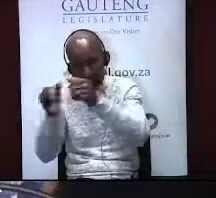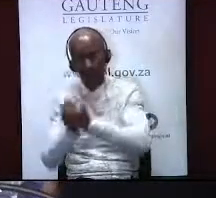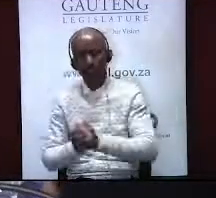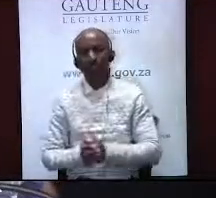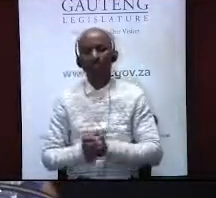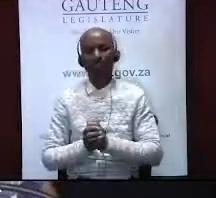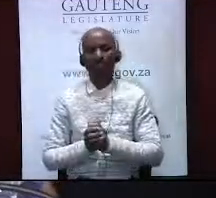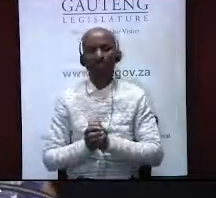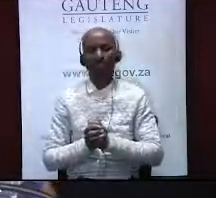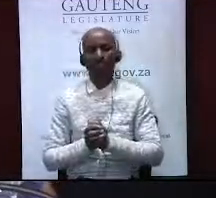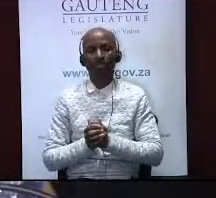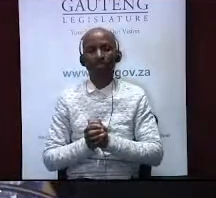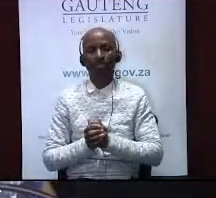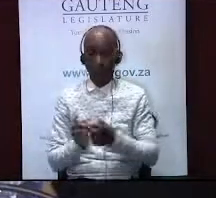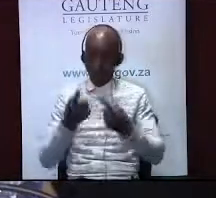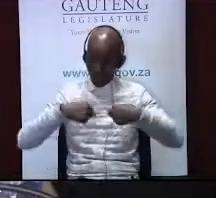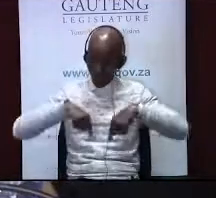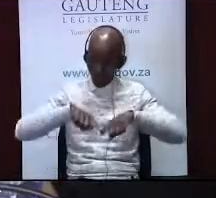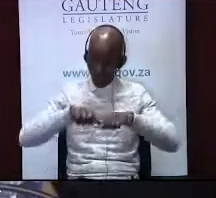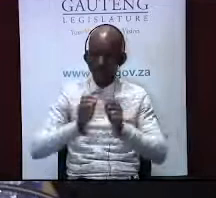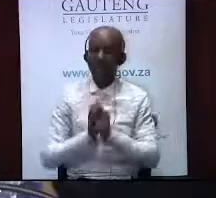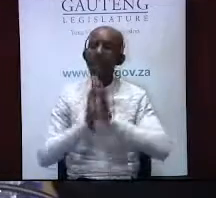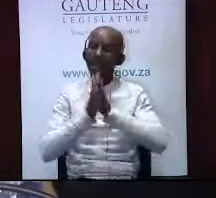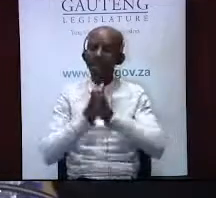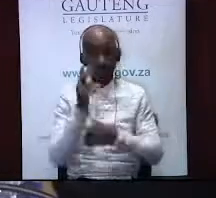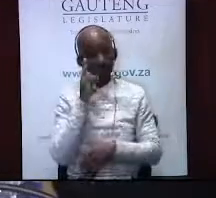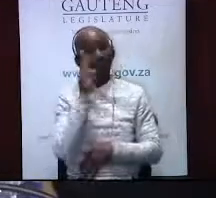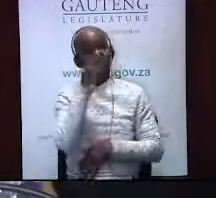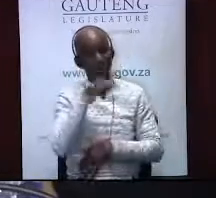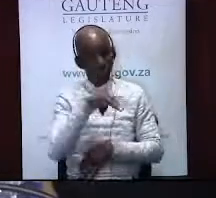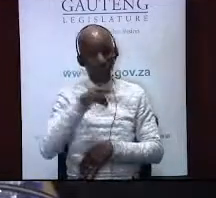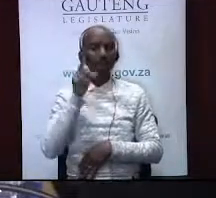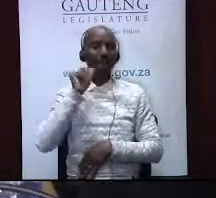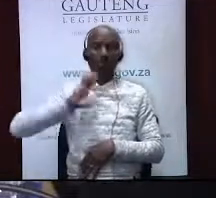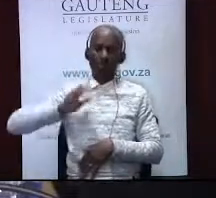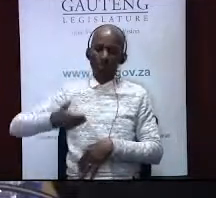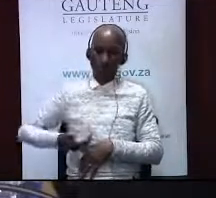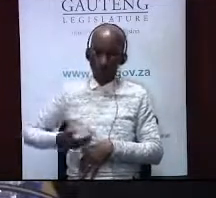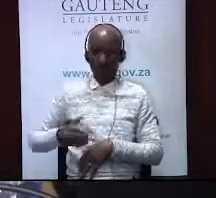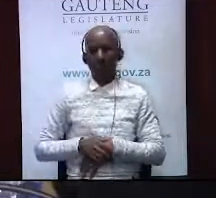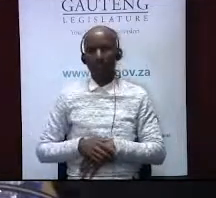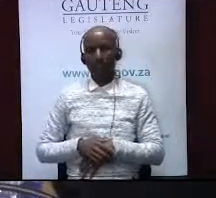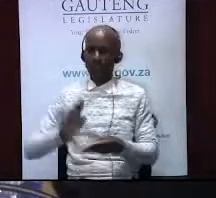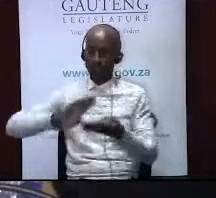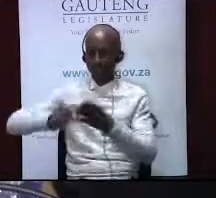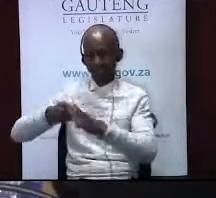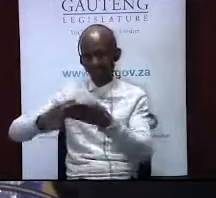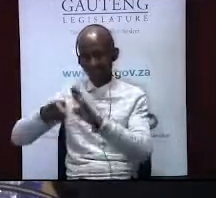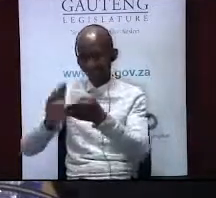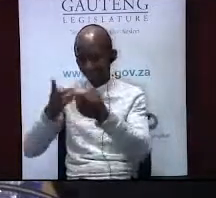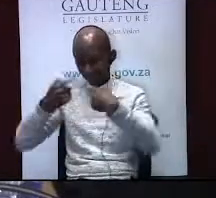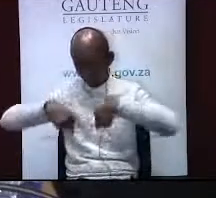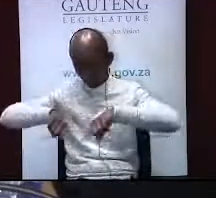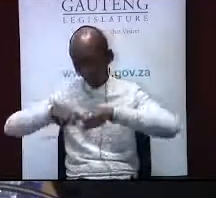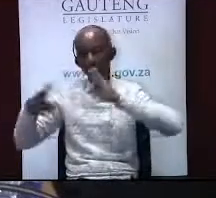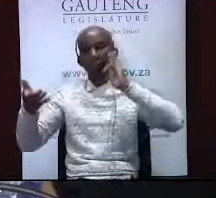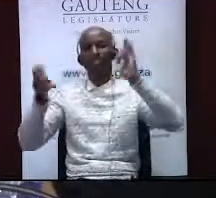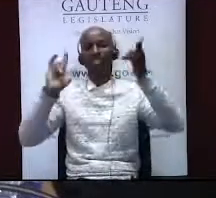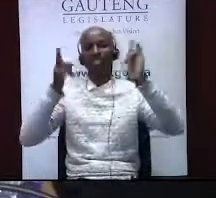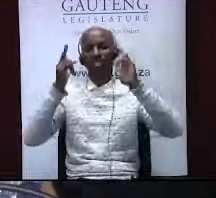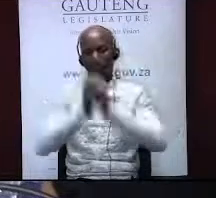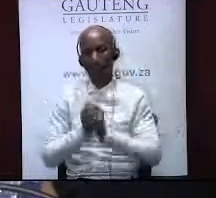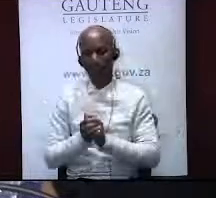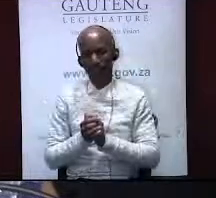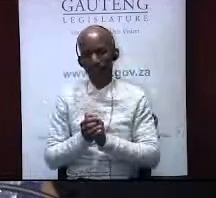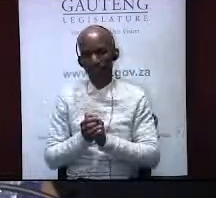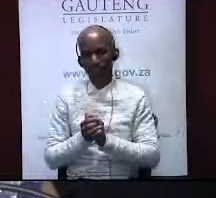Hallelujah. We are called to be watchmen and women for our communities, our cities. Are